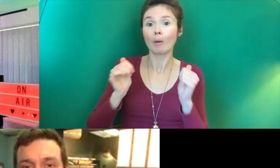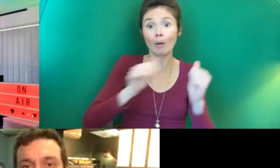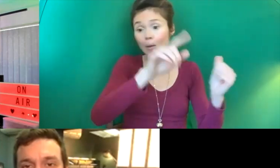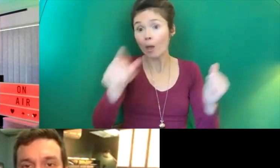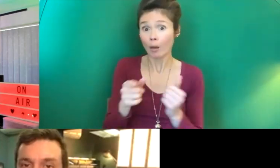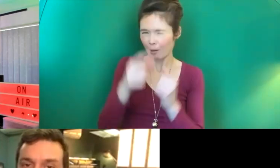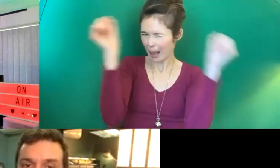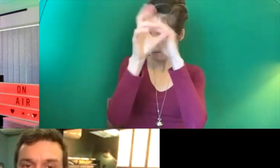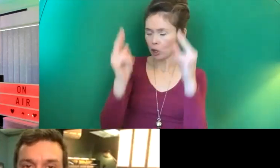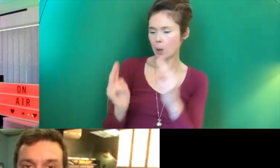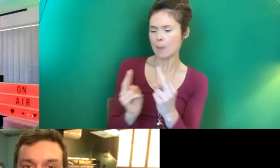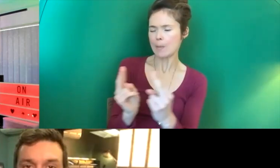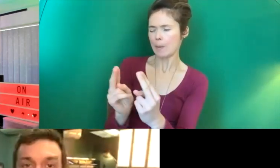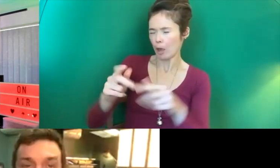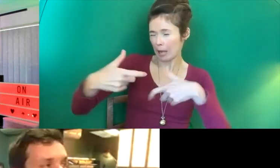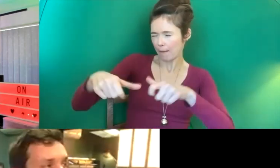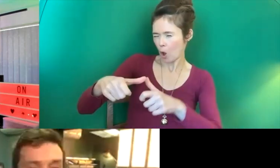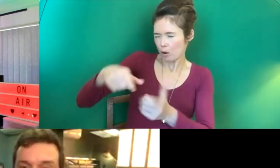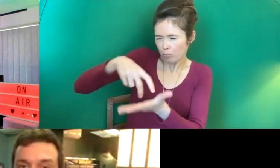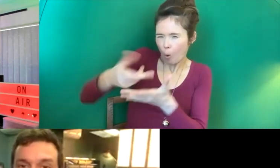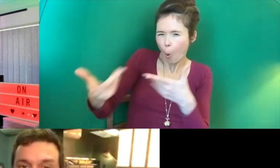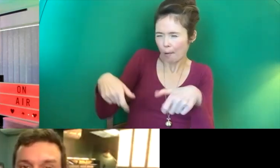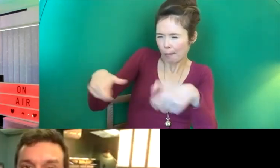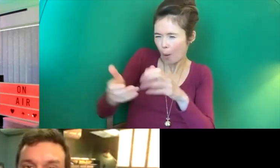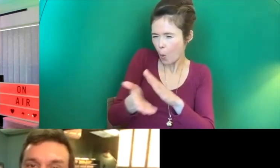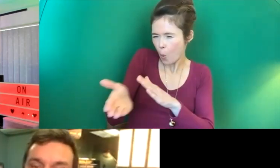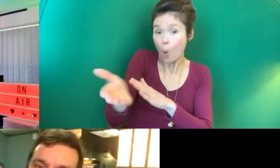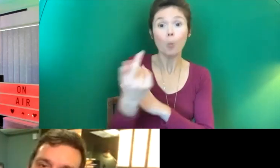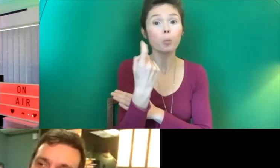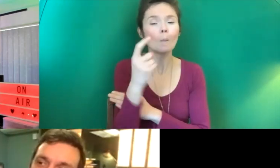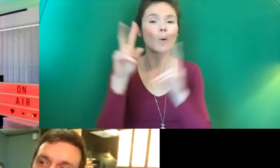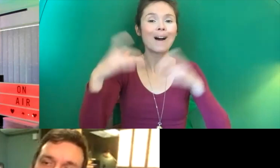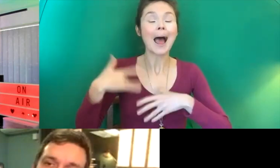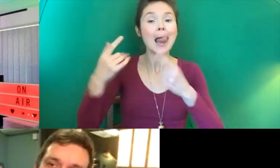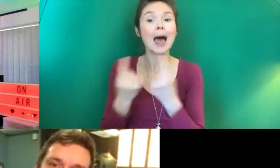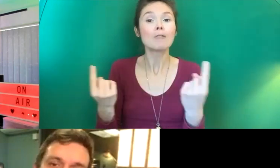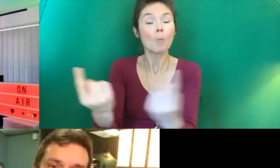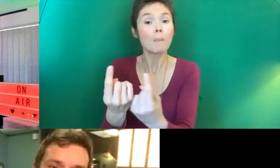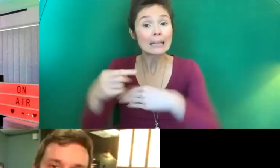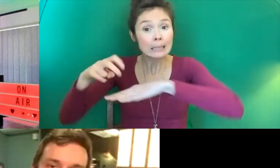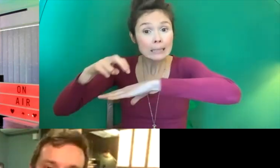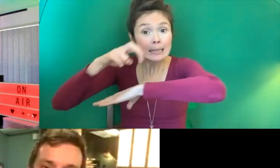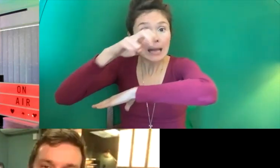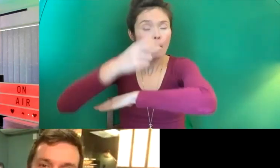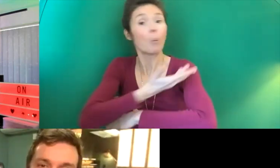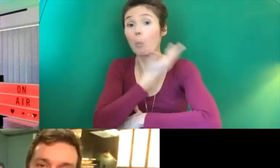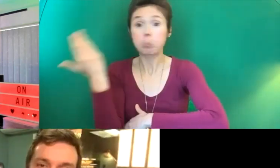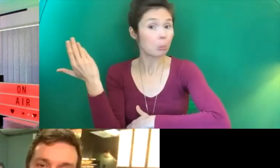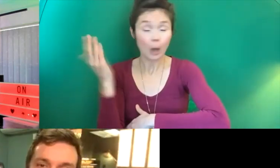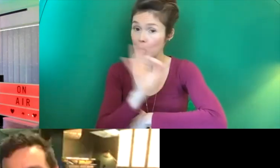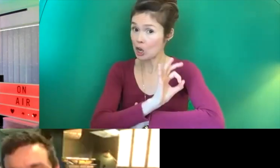down the corridor, we've got another live room. No steps anywhere. Through to another live room at the